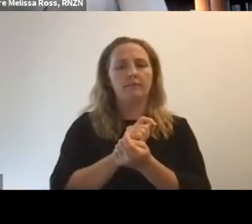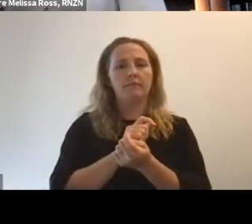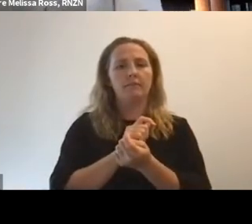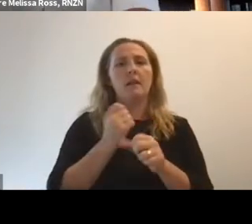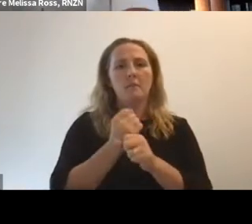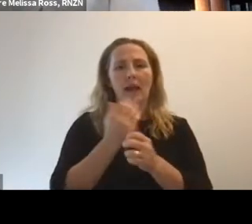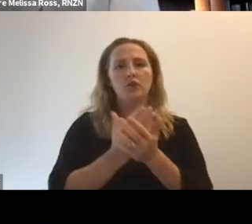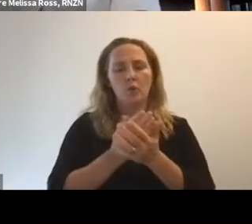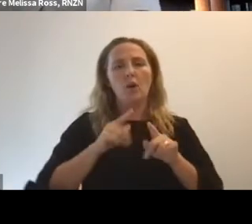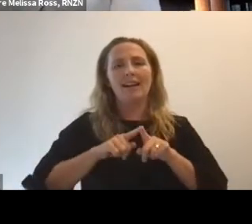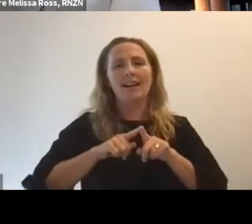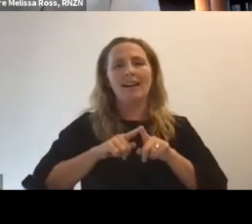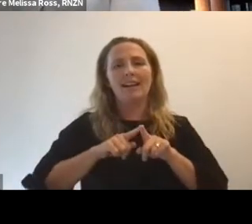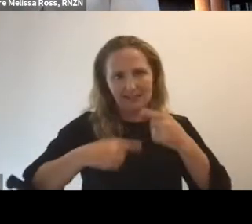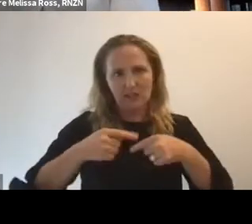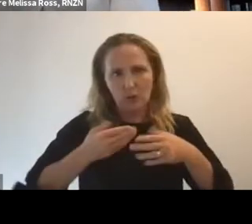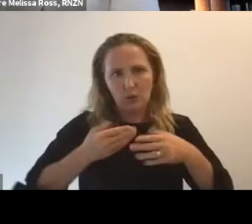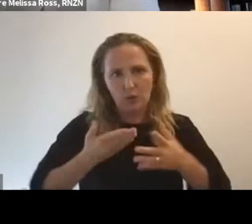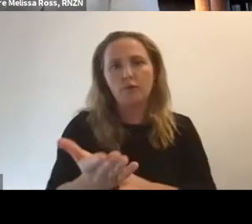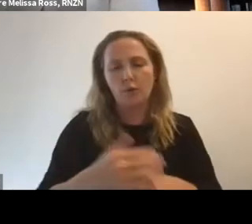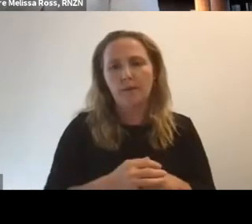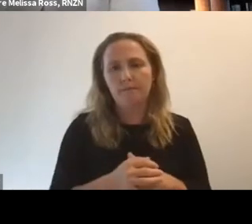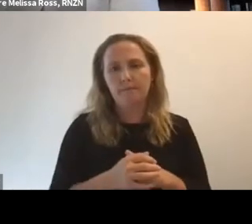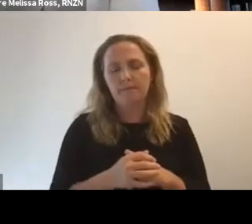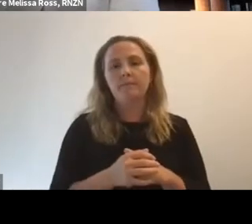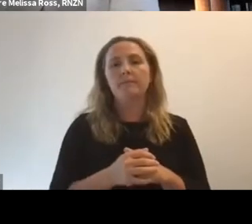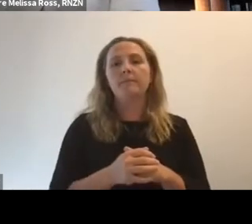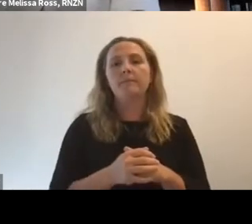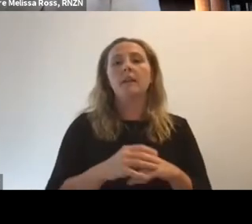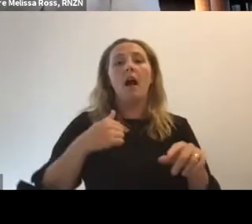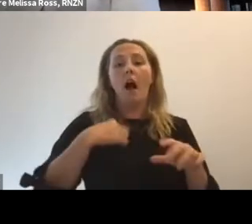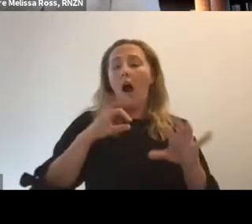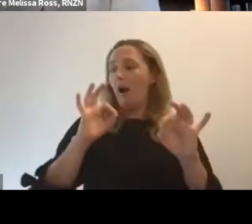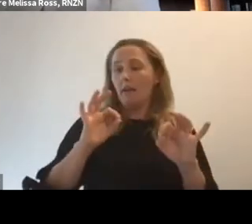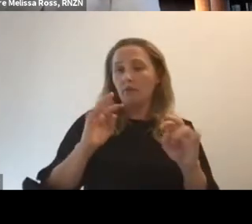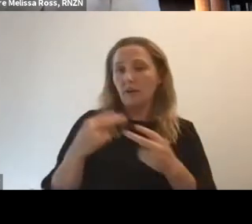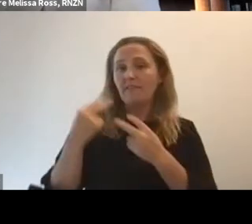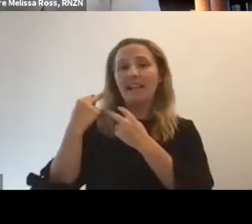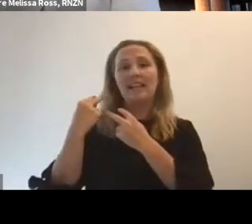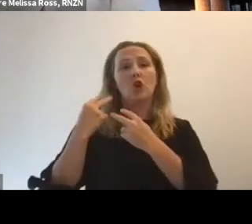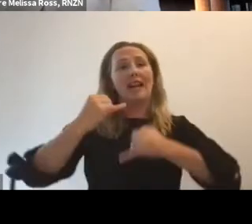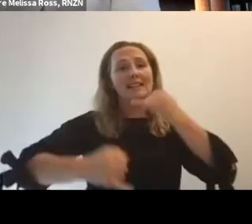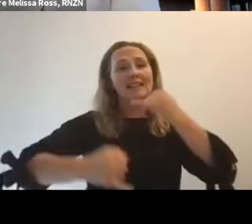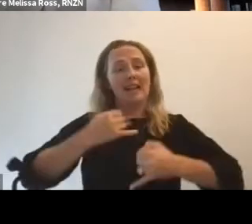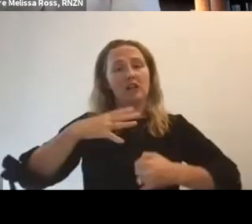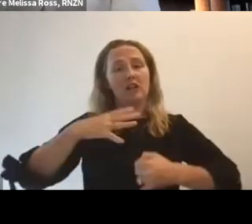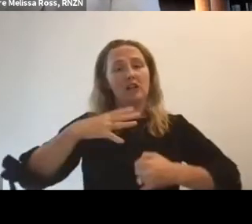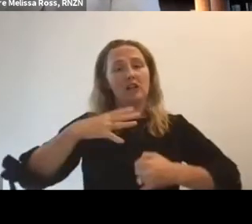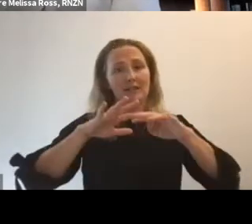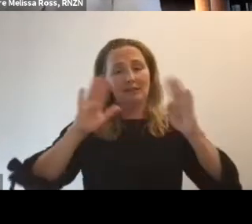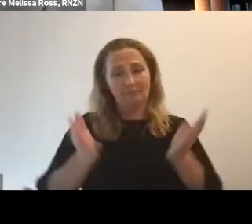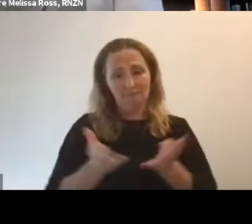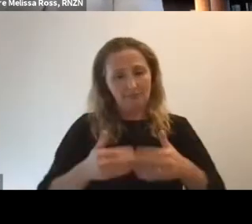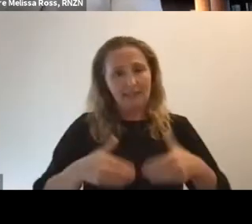reflect on International Women's Day today, I think there's a mixture of satisfaction that we've taken on the